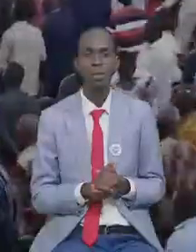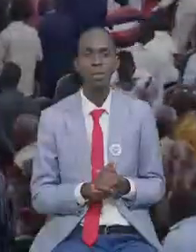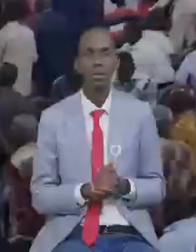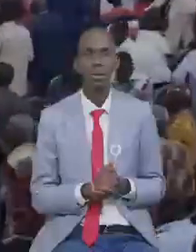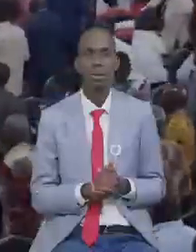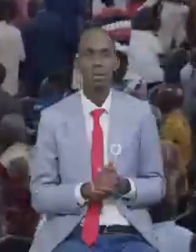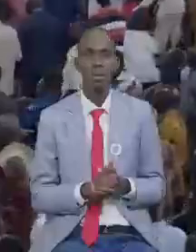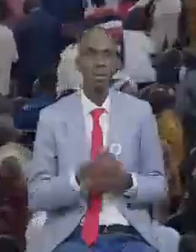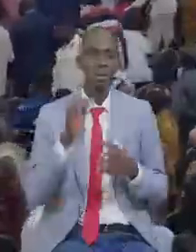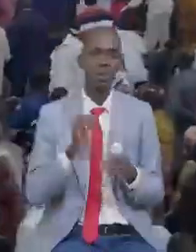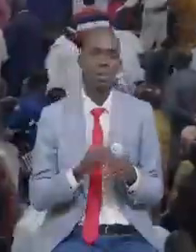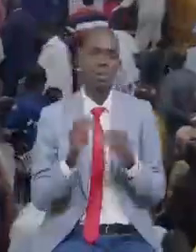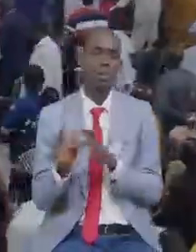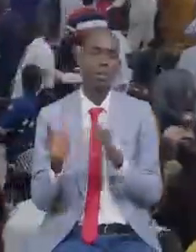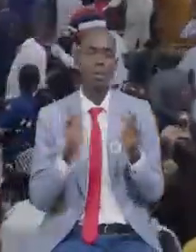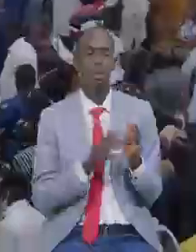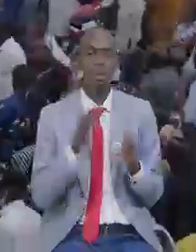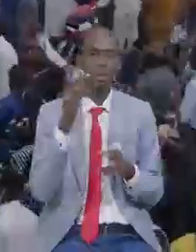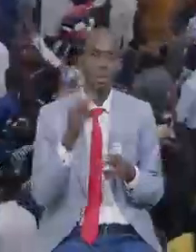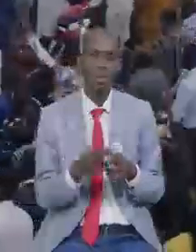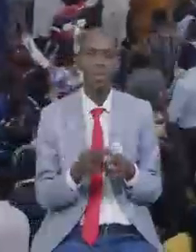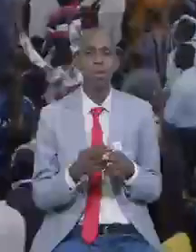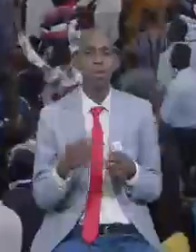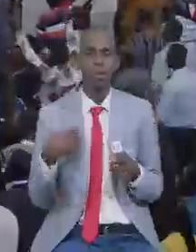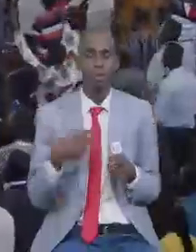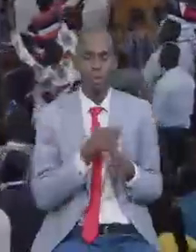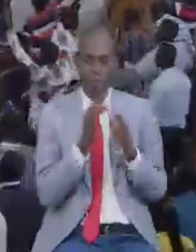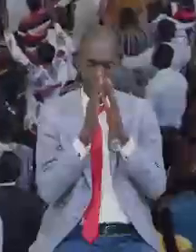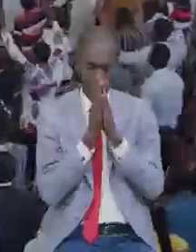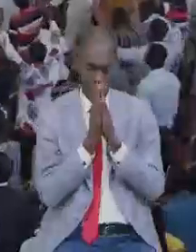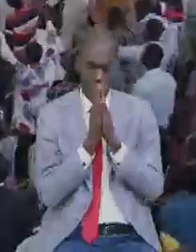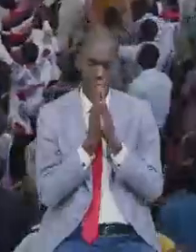In Jesus' name we pray.